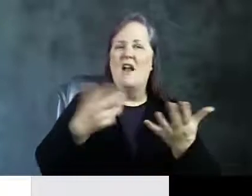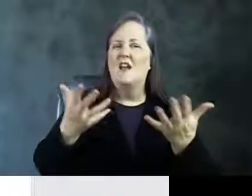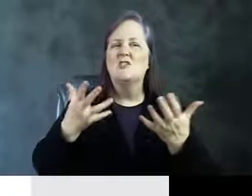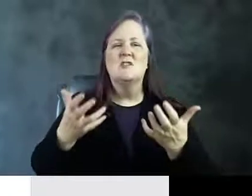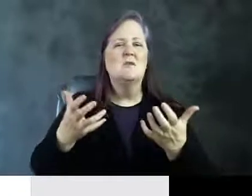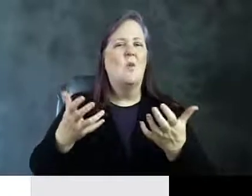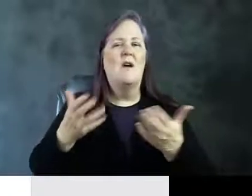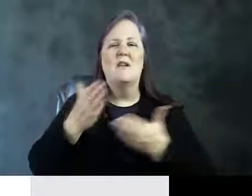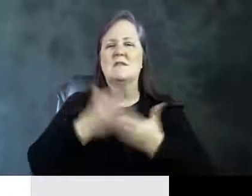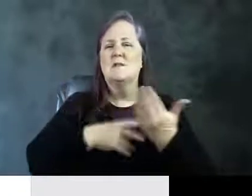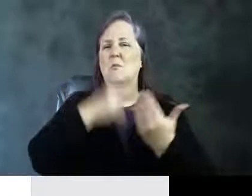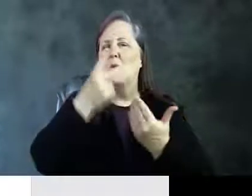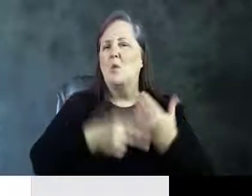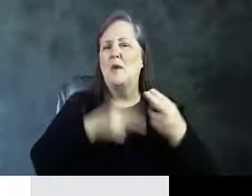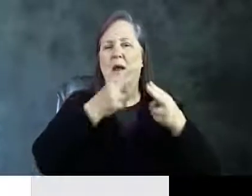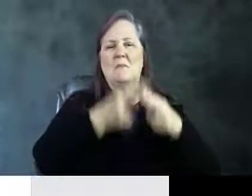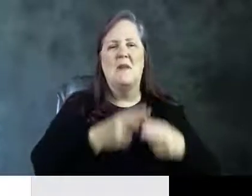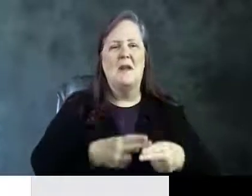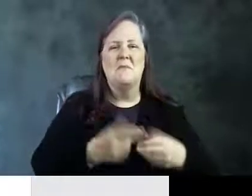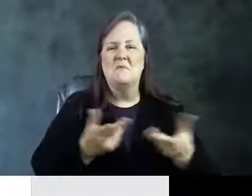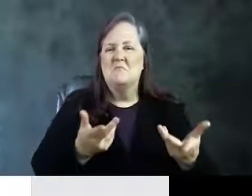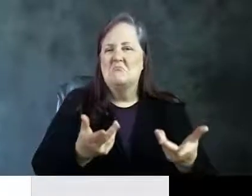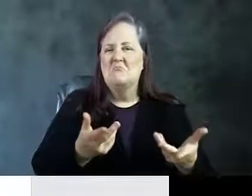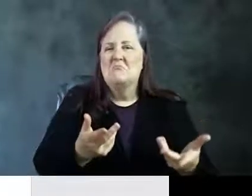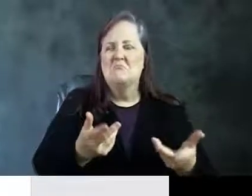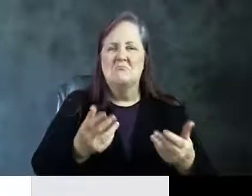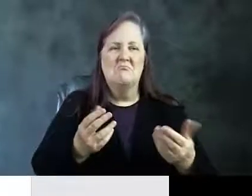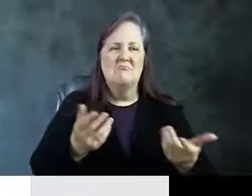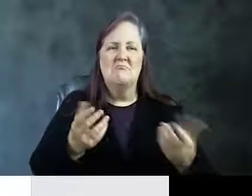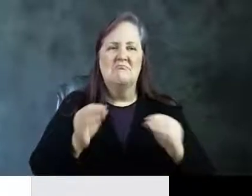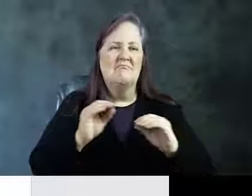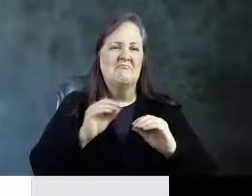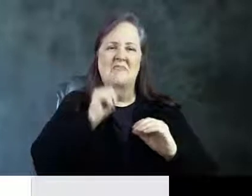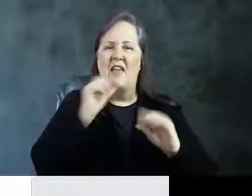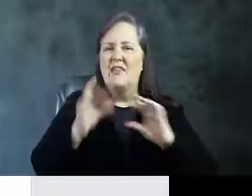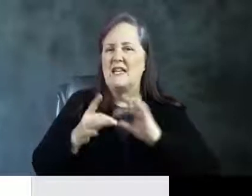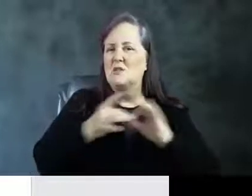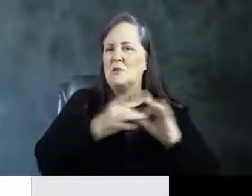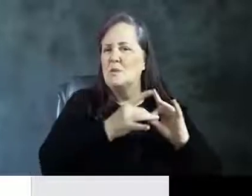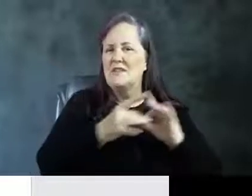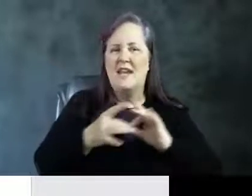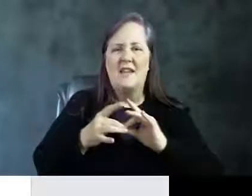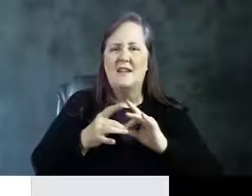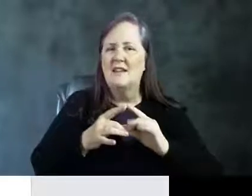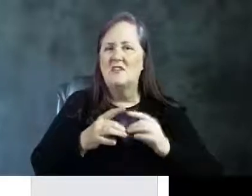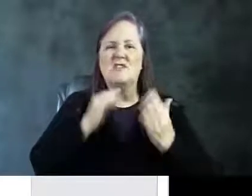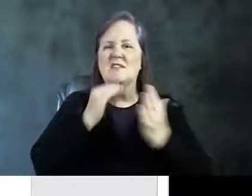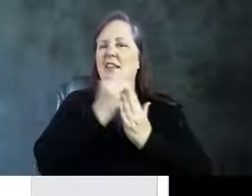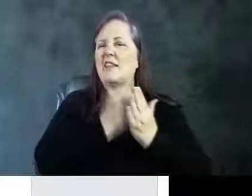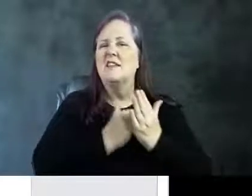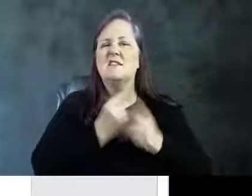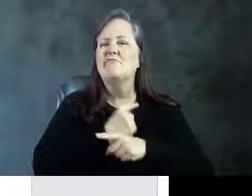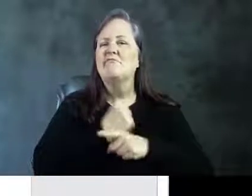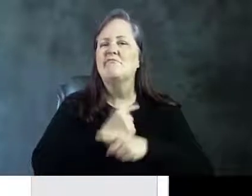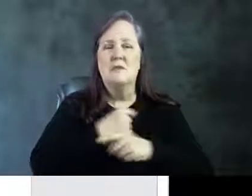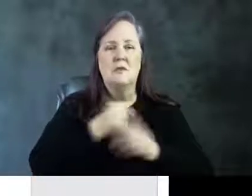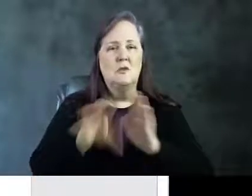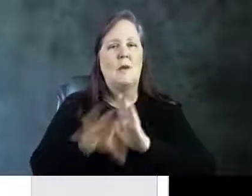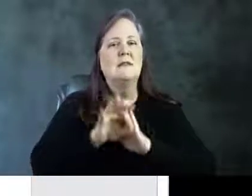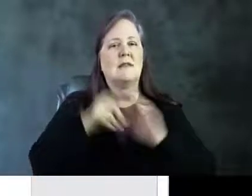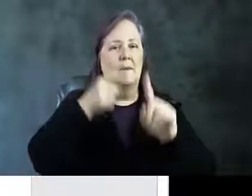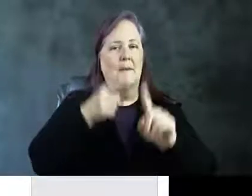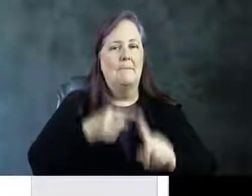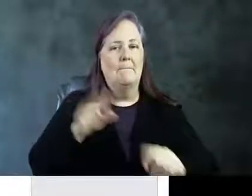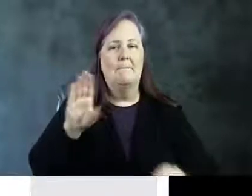of our programs. There's no rhyme or reason to how they're associated with each other, so I'm just going to select bullets. Actually,